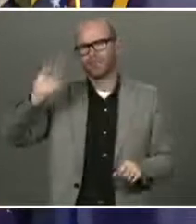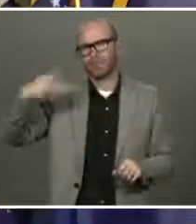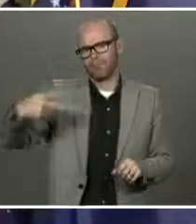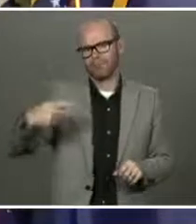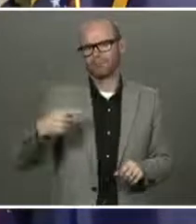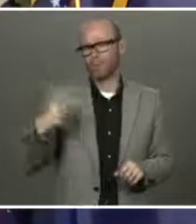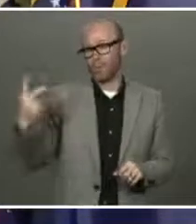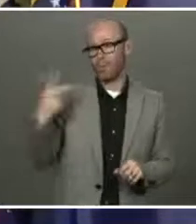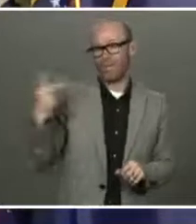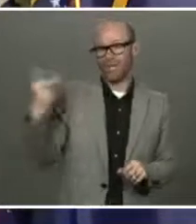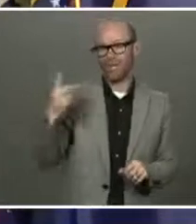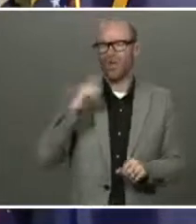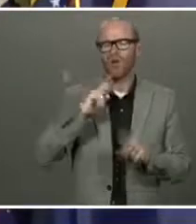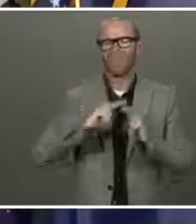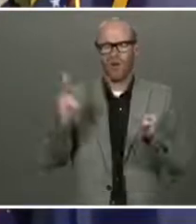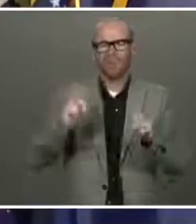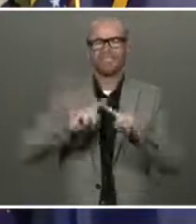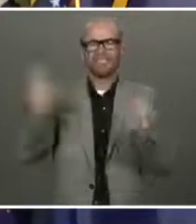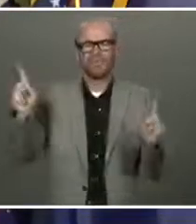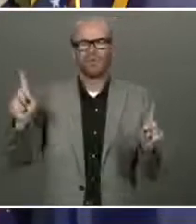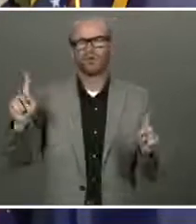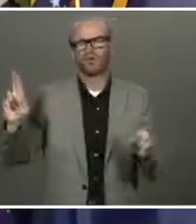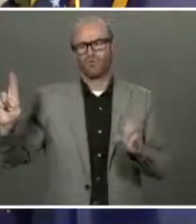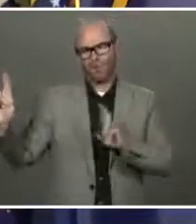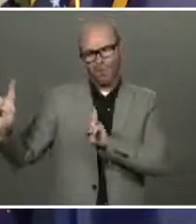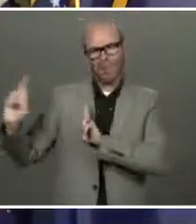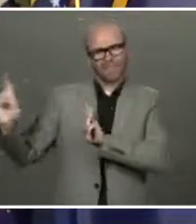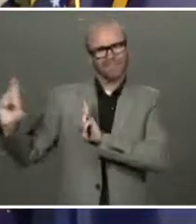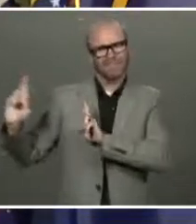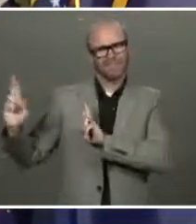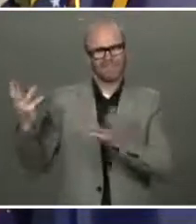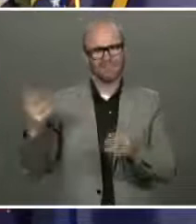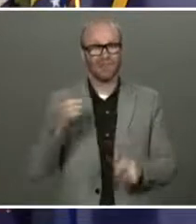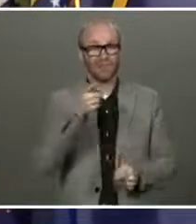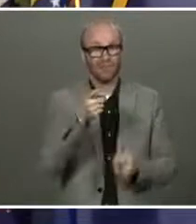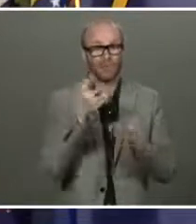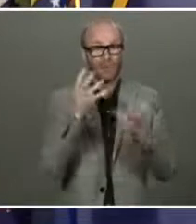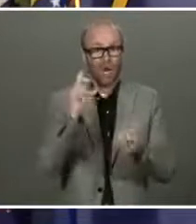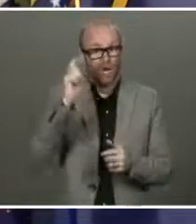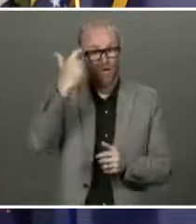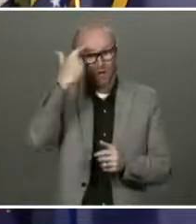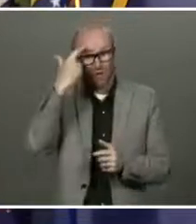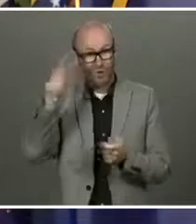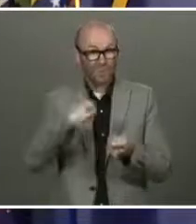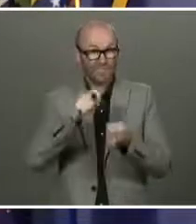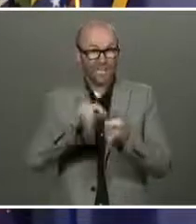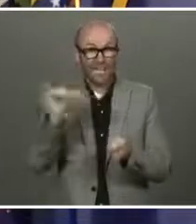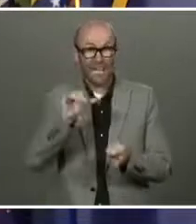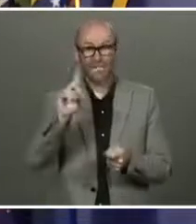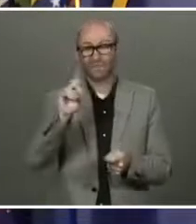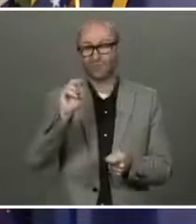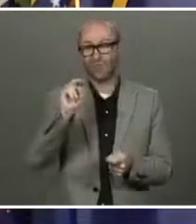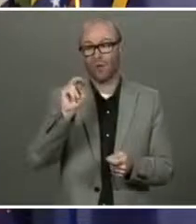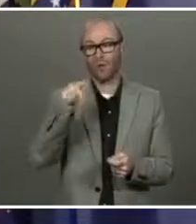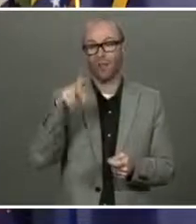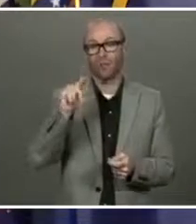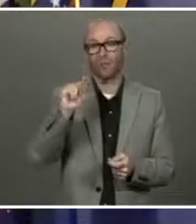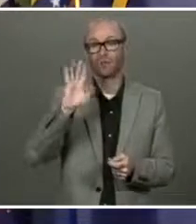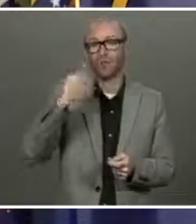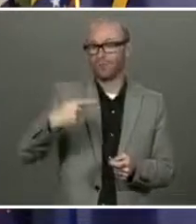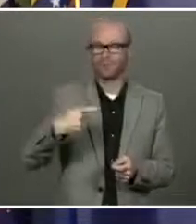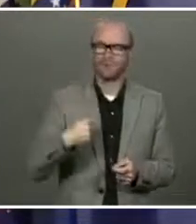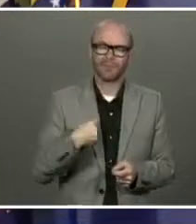before. We're very different. Like, if you want a governor who is exactly like Donald Trump, like, I'm probably not your